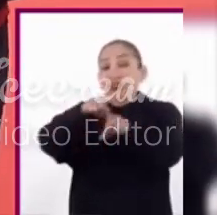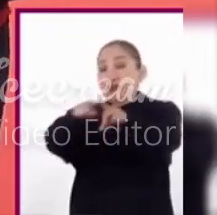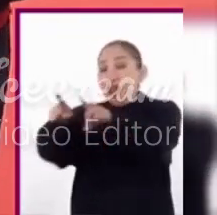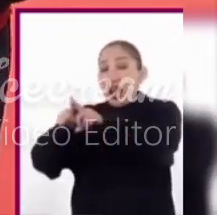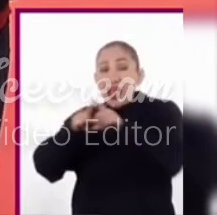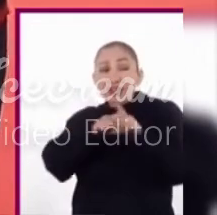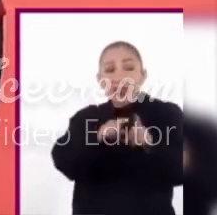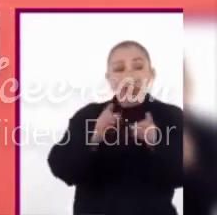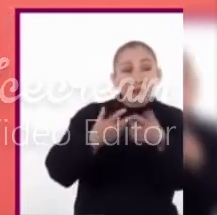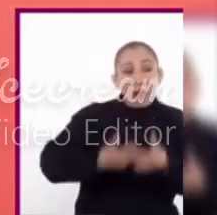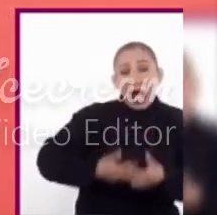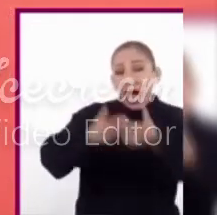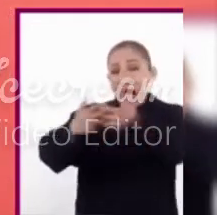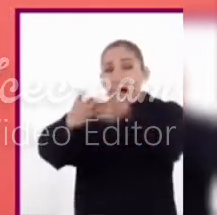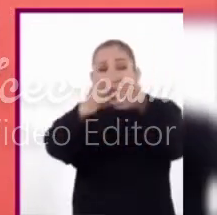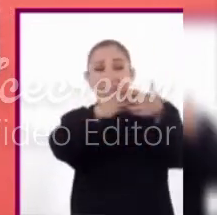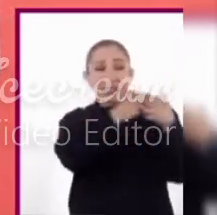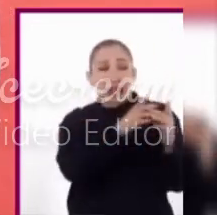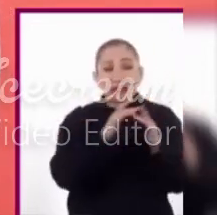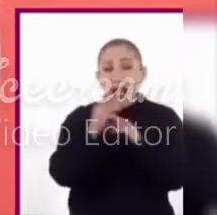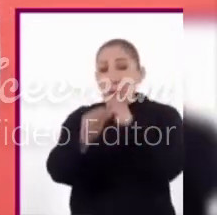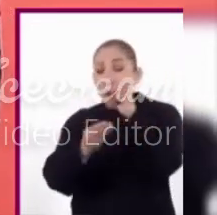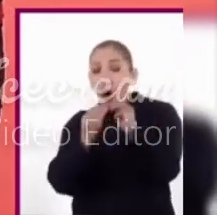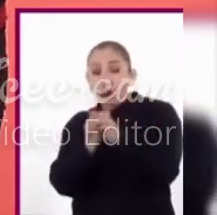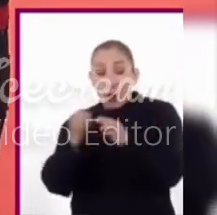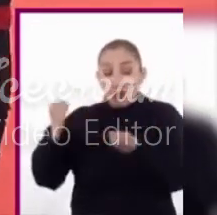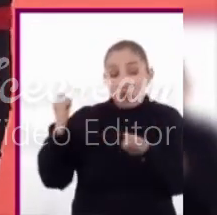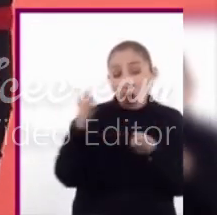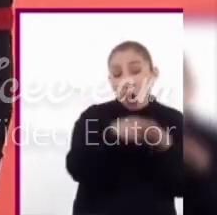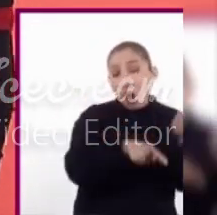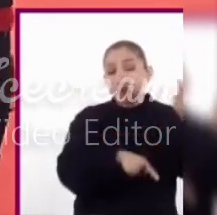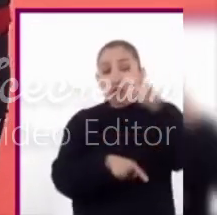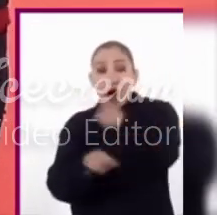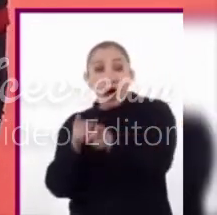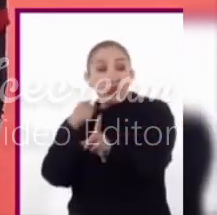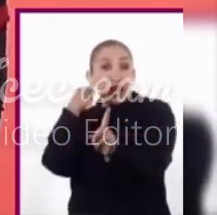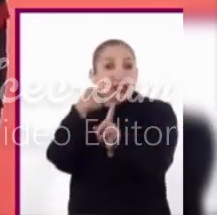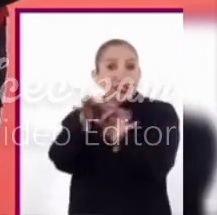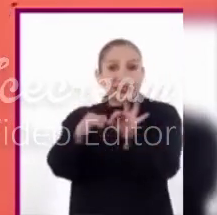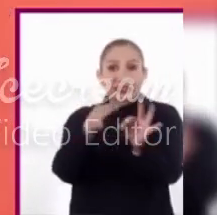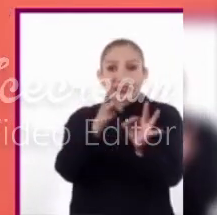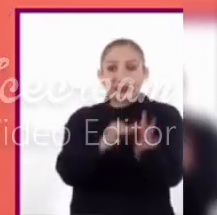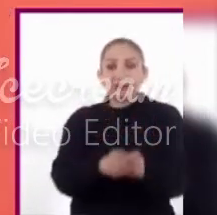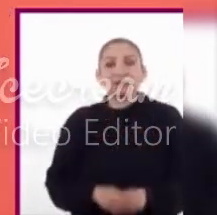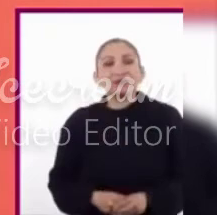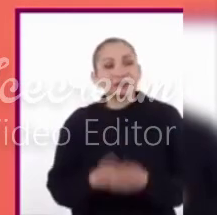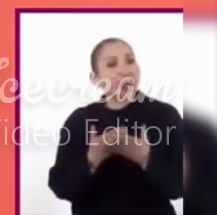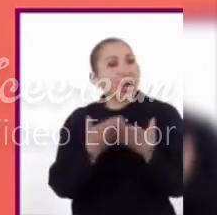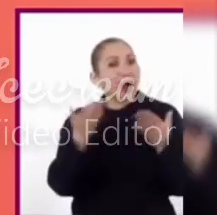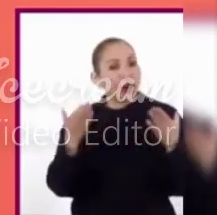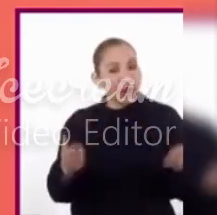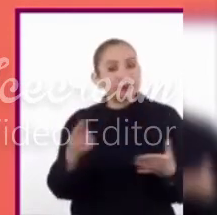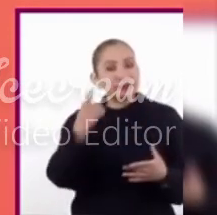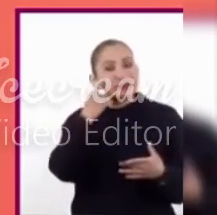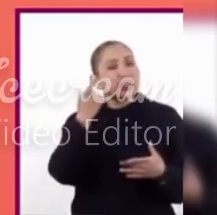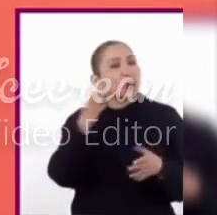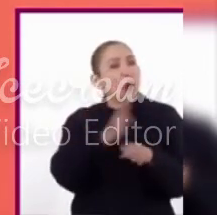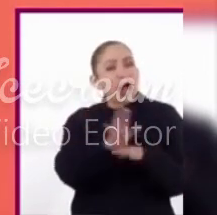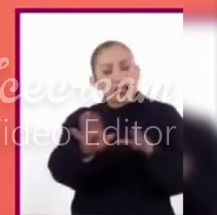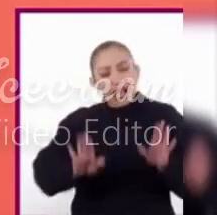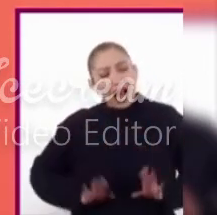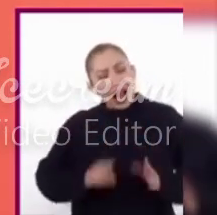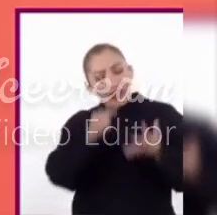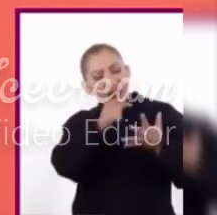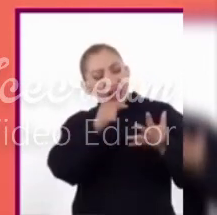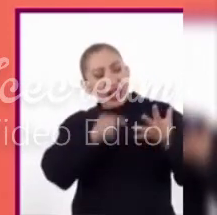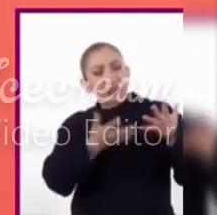de dispositivos en todo el mundo. Los mensajes llegan a la dirección exacta. Ahora bien, ¿Qué